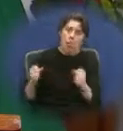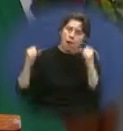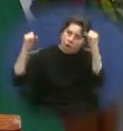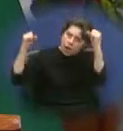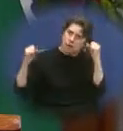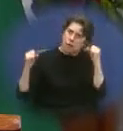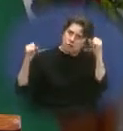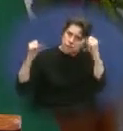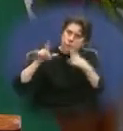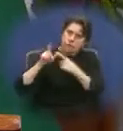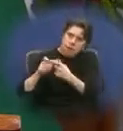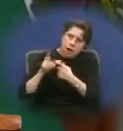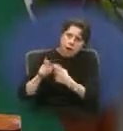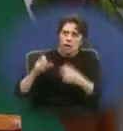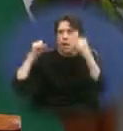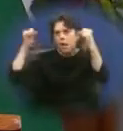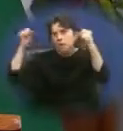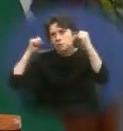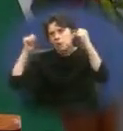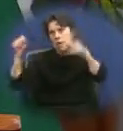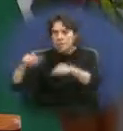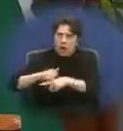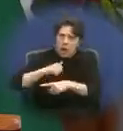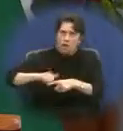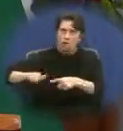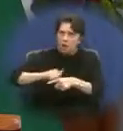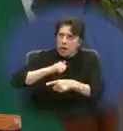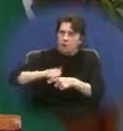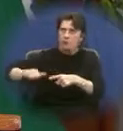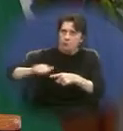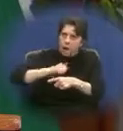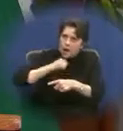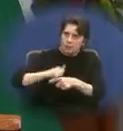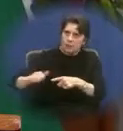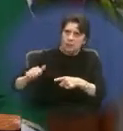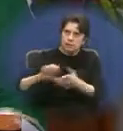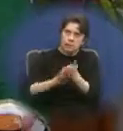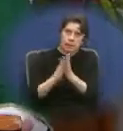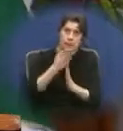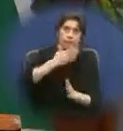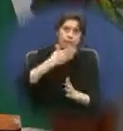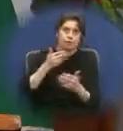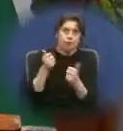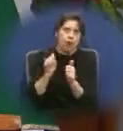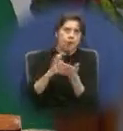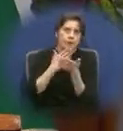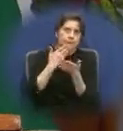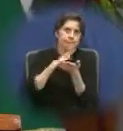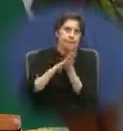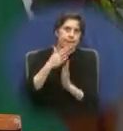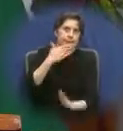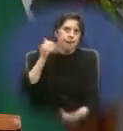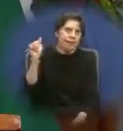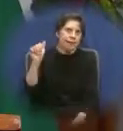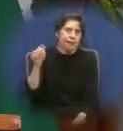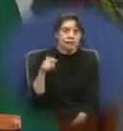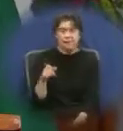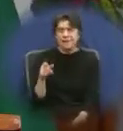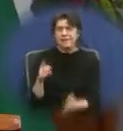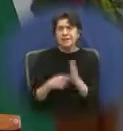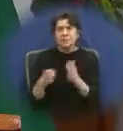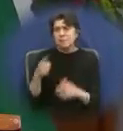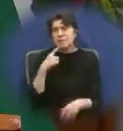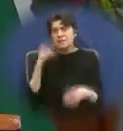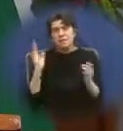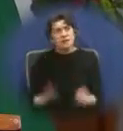and sprints and exercises and practice, and wondering sometimes, what's this all about? What is it